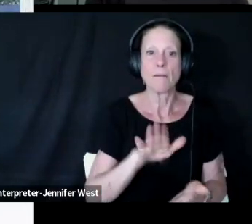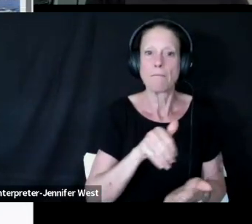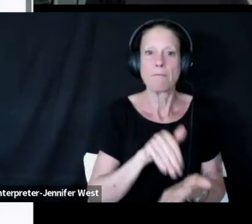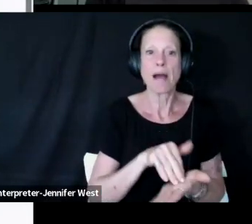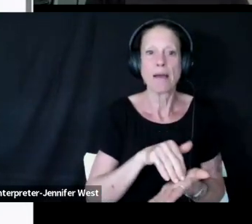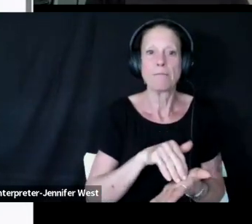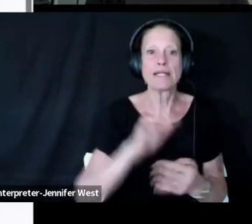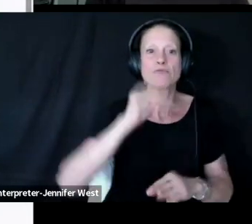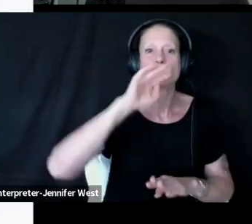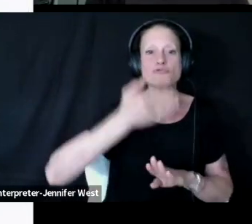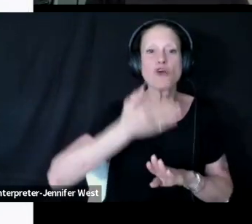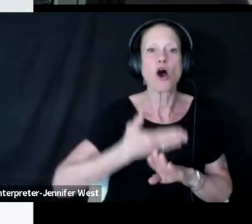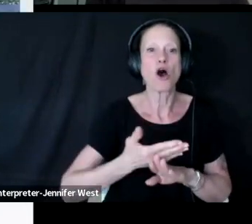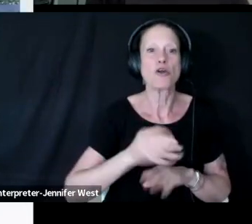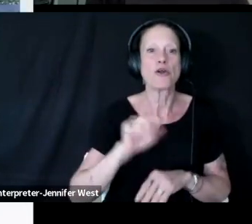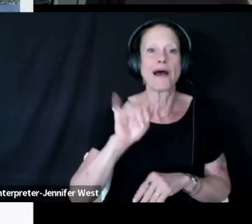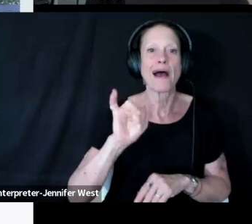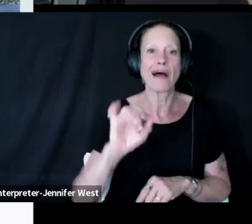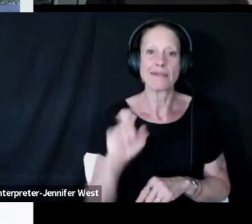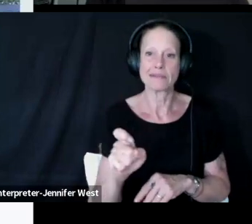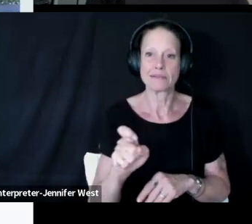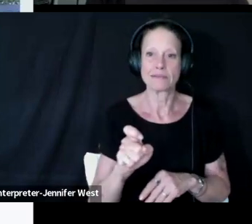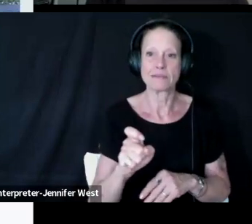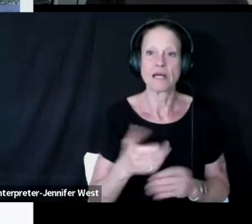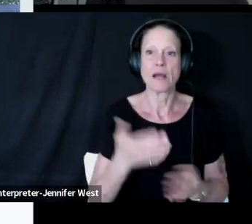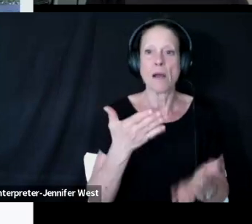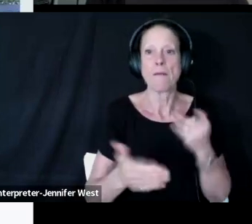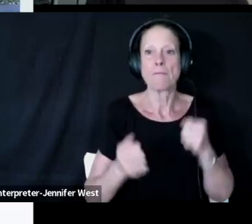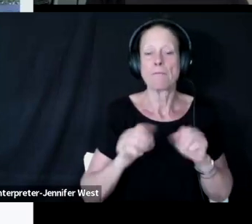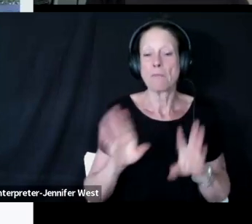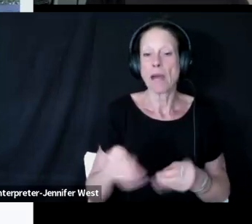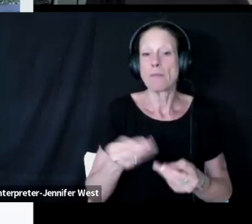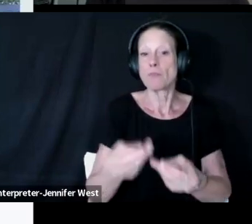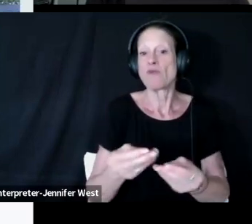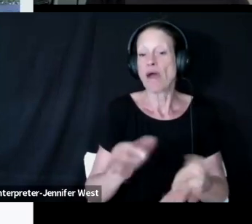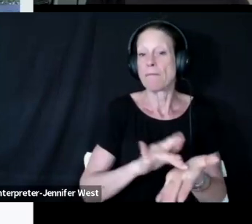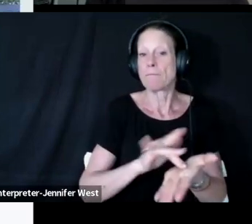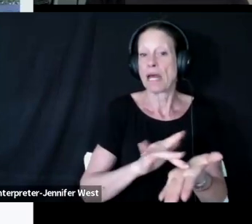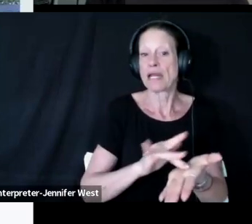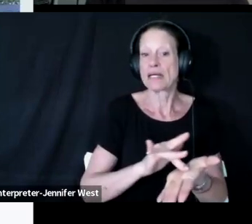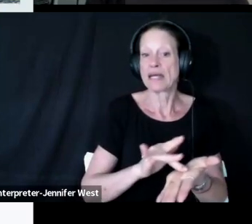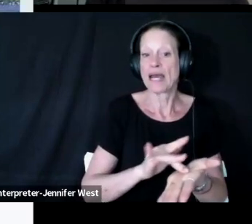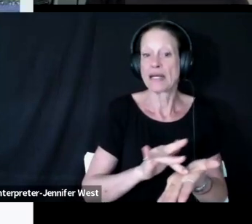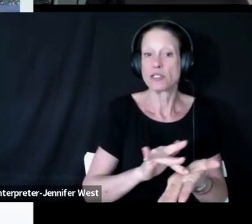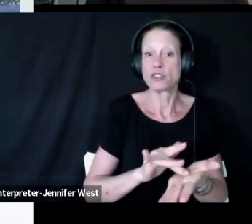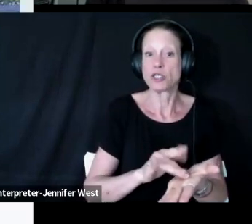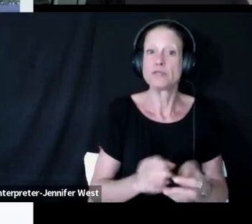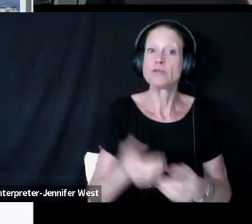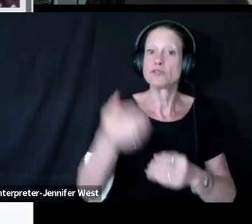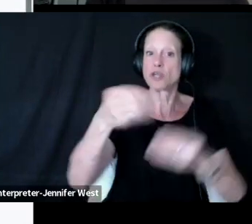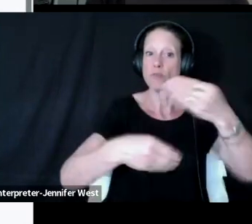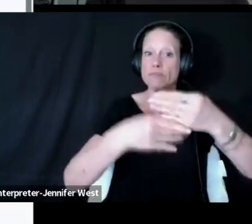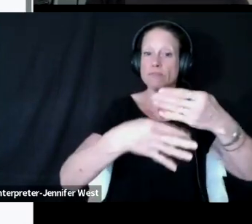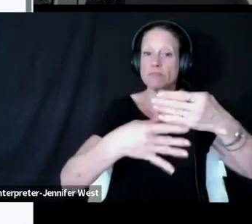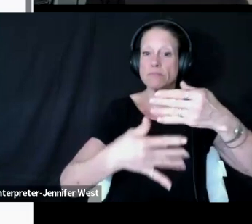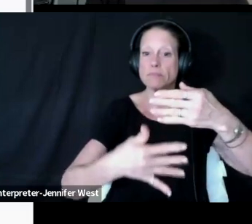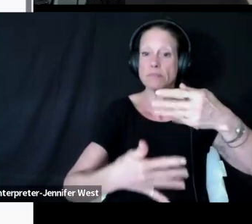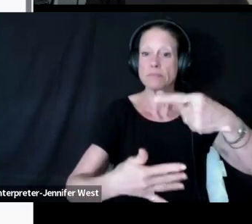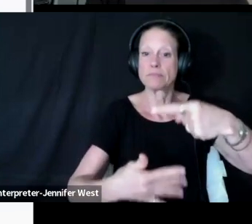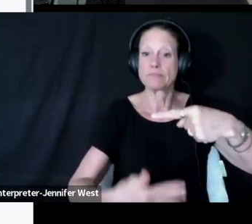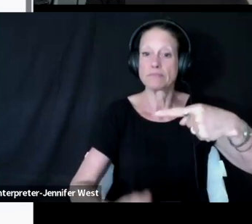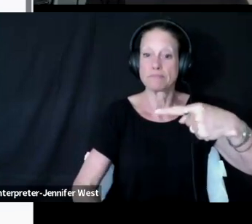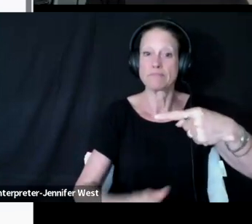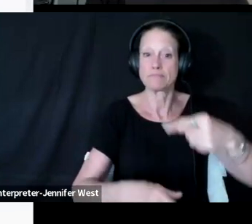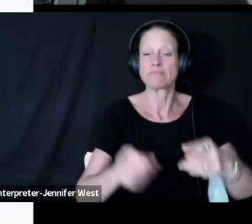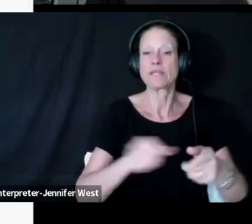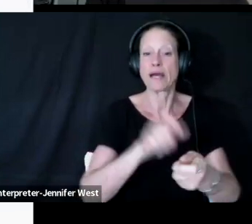Alex. They might need to administer medications. So here's the medication and all the details of